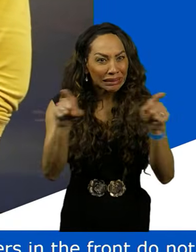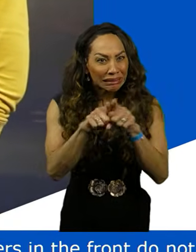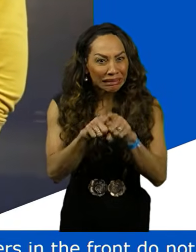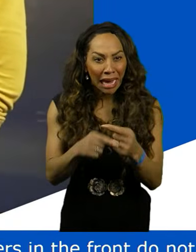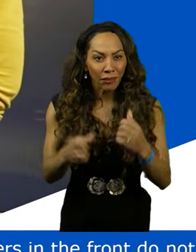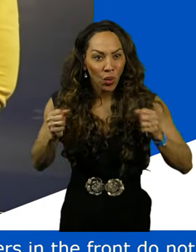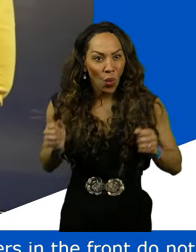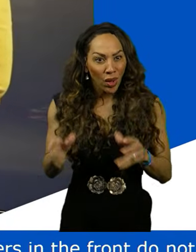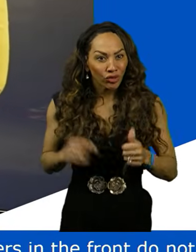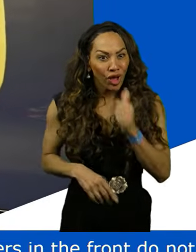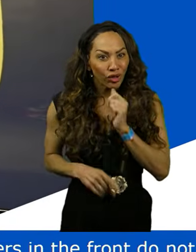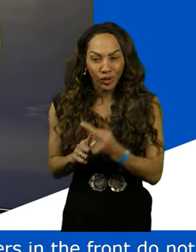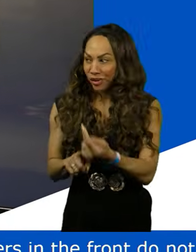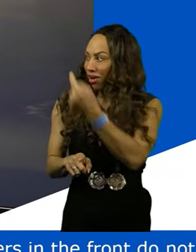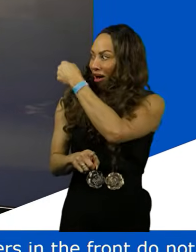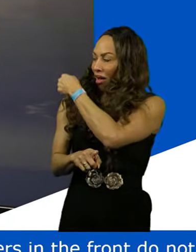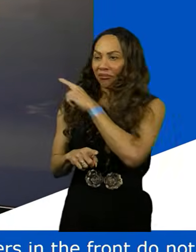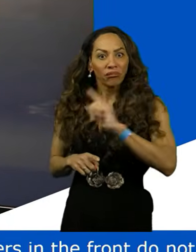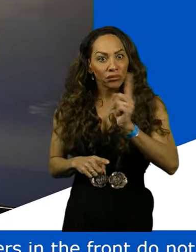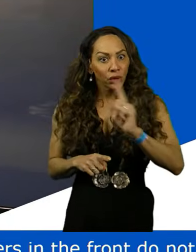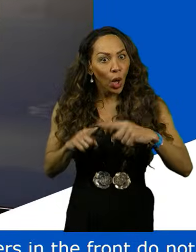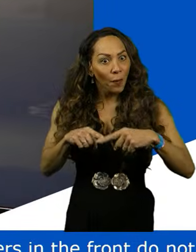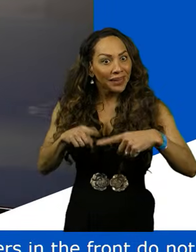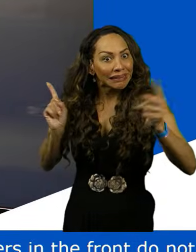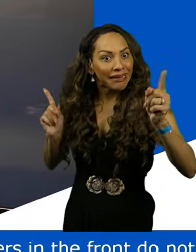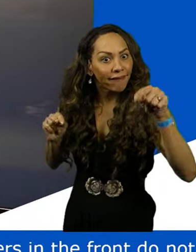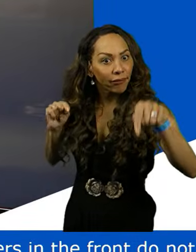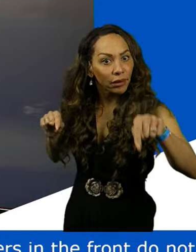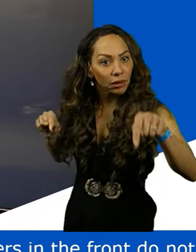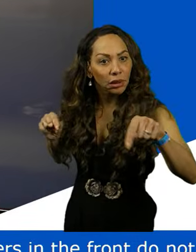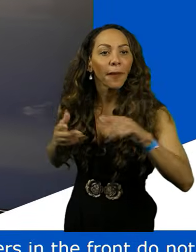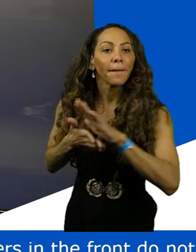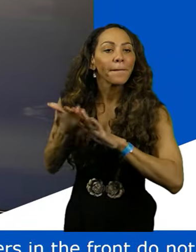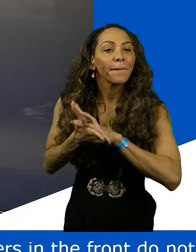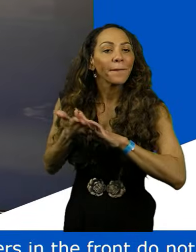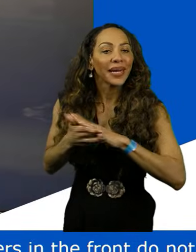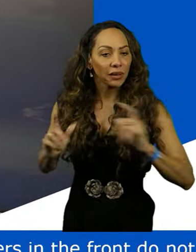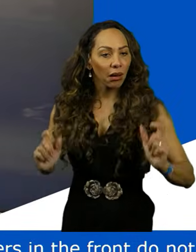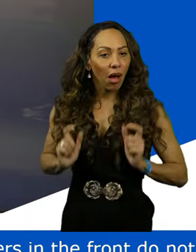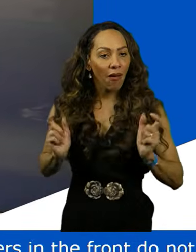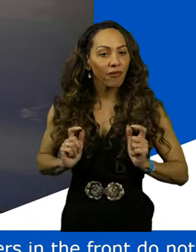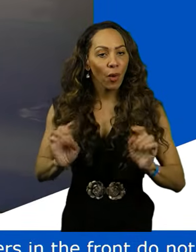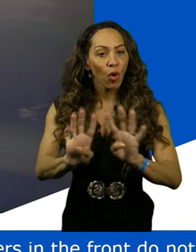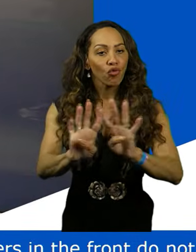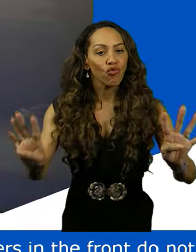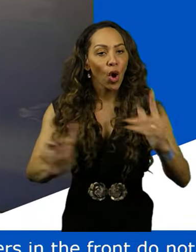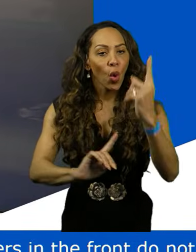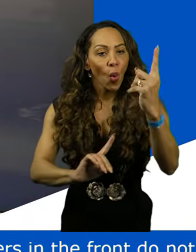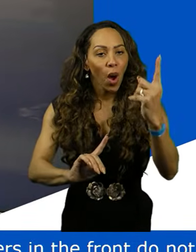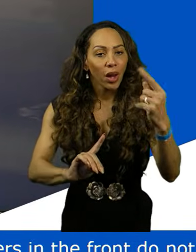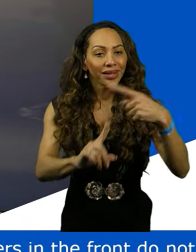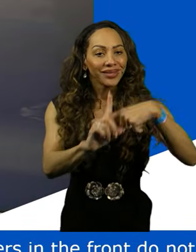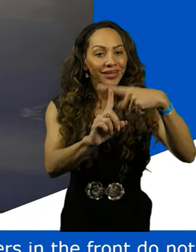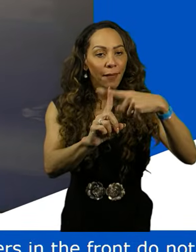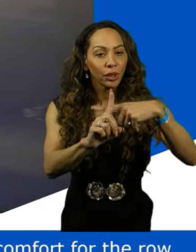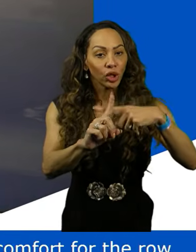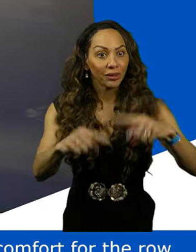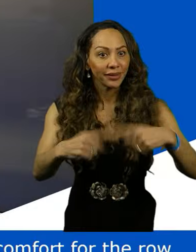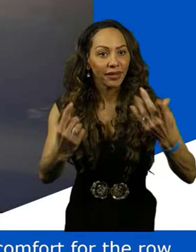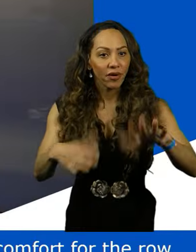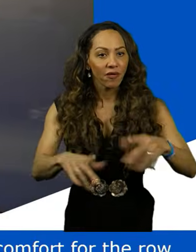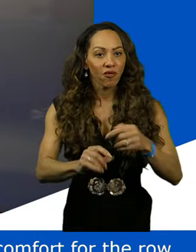sitting in the back, which offers comfort both for the row 1 occupants and the wheelchair